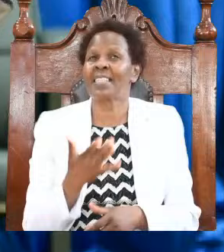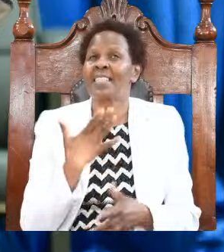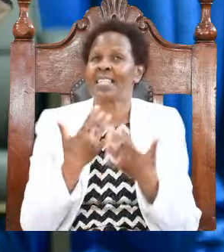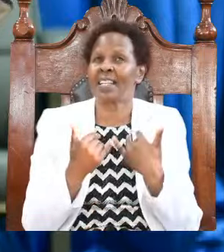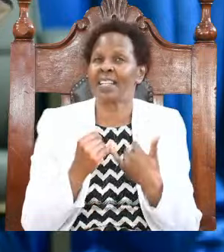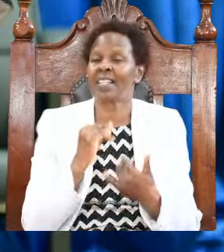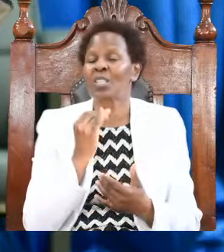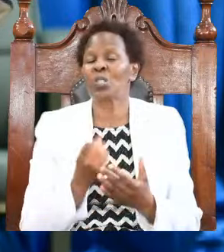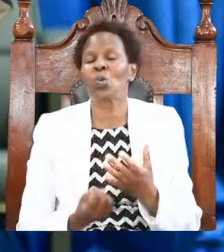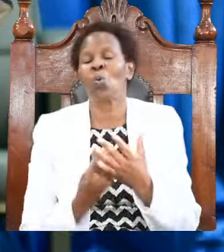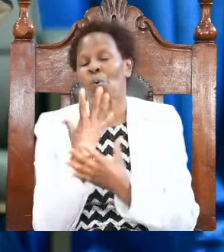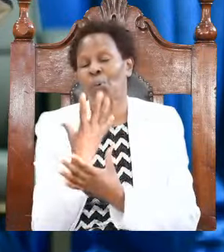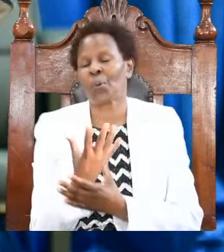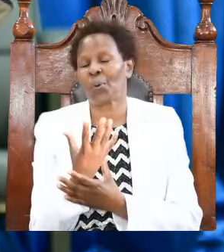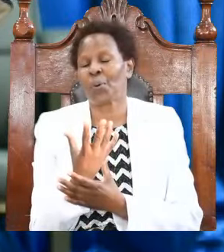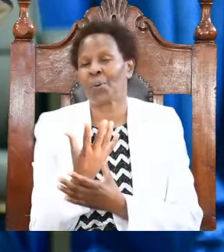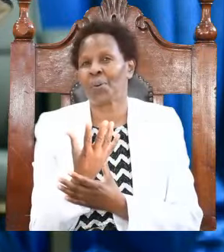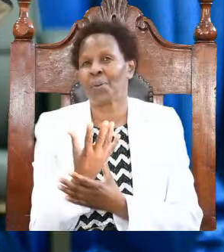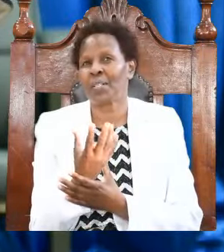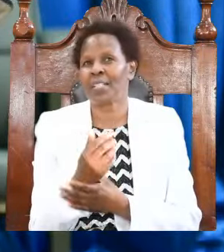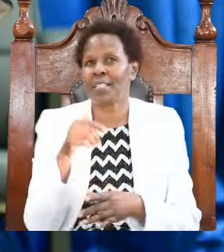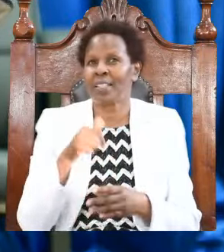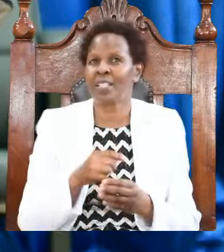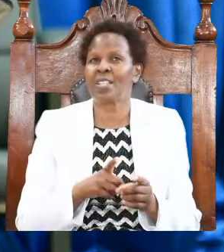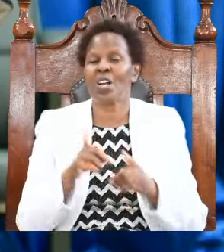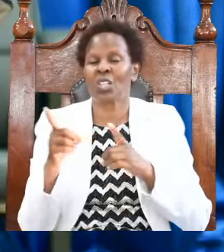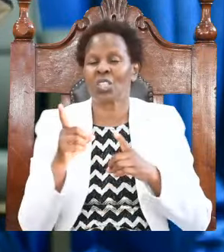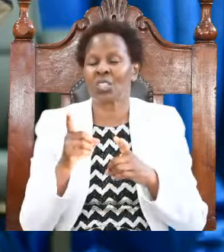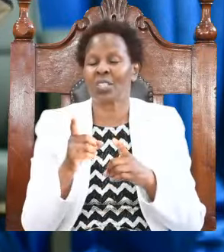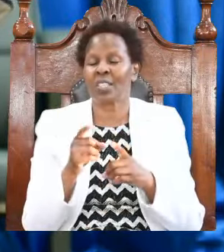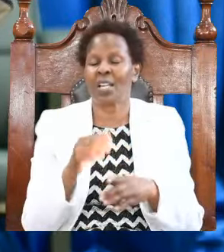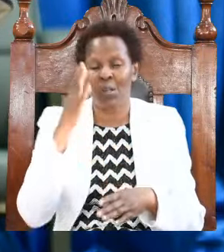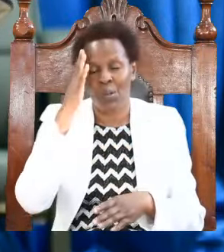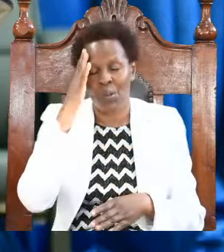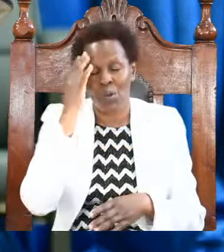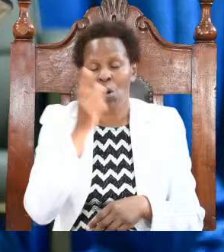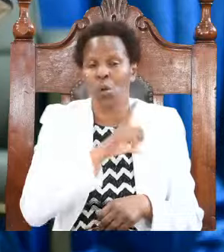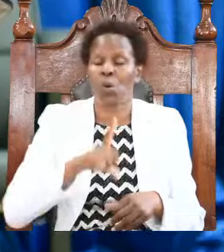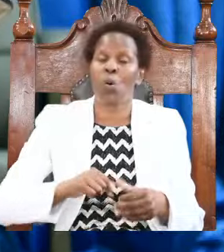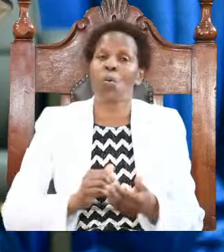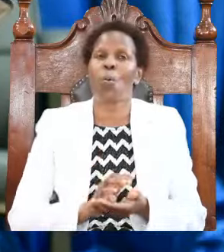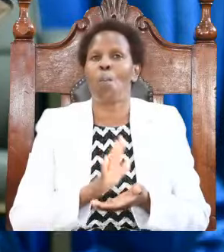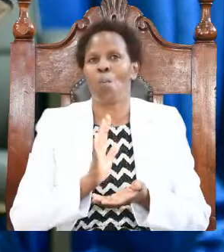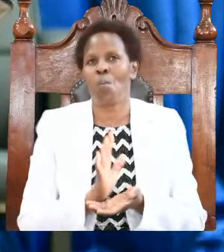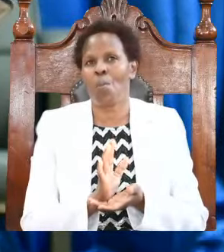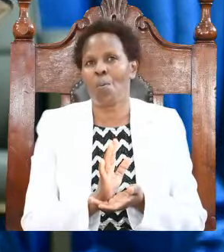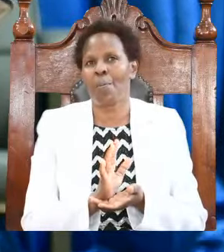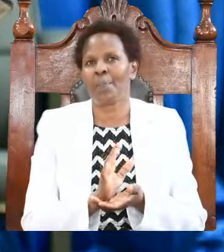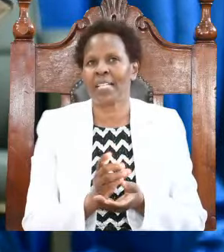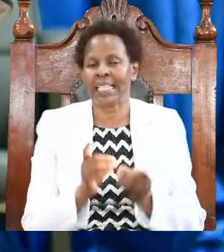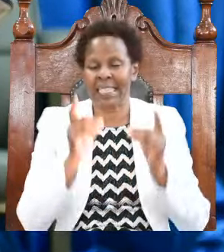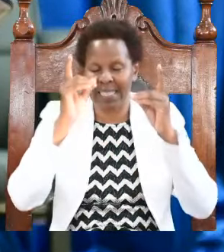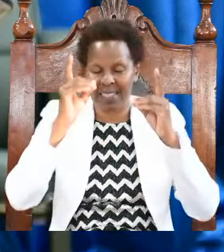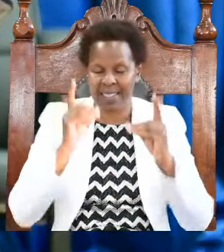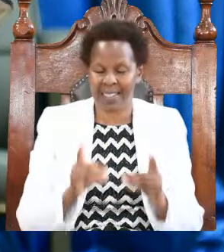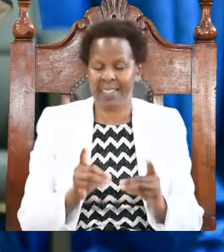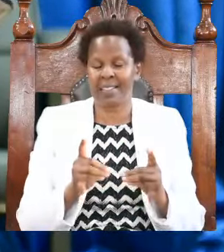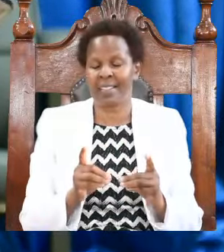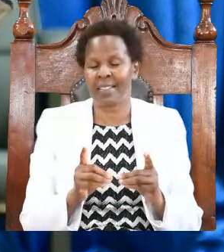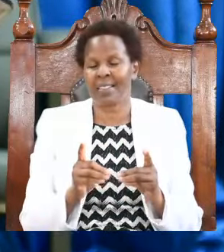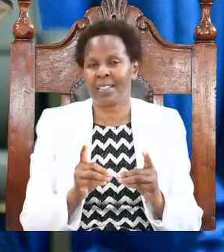grow and grow in my journey, to get to know the Lord more. And so he decided on his own